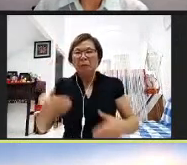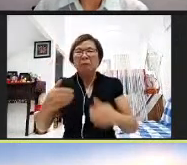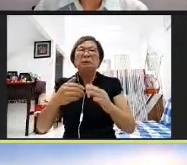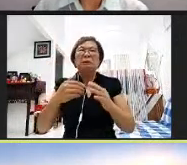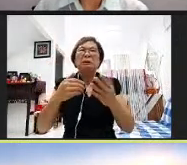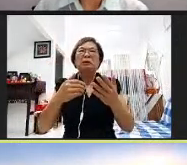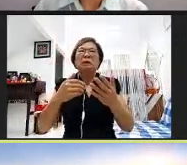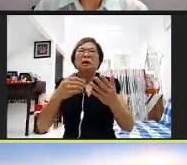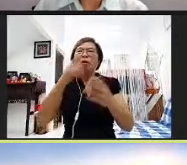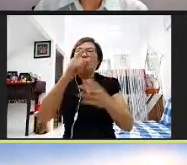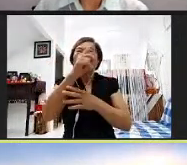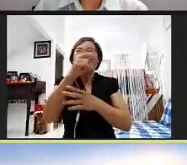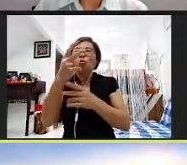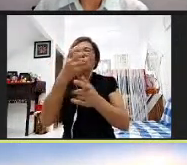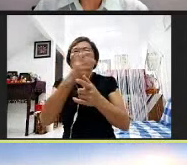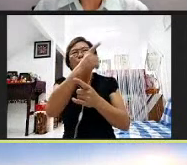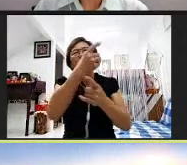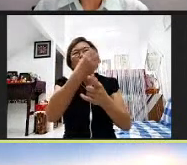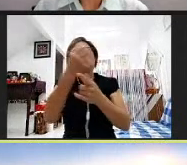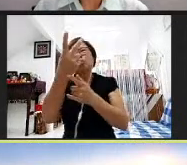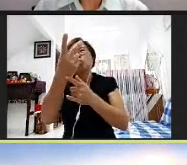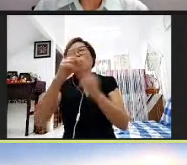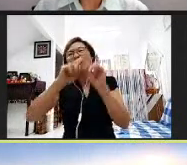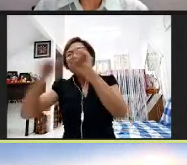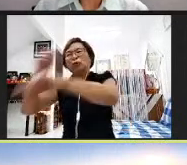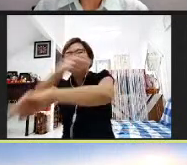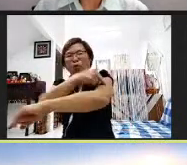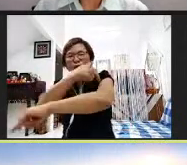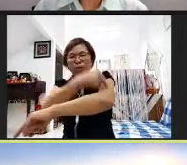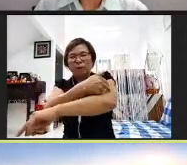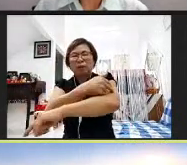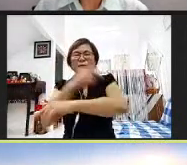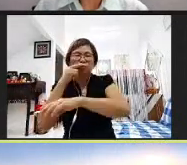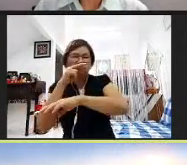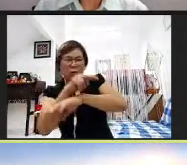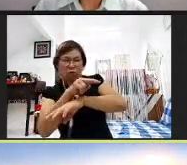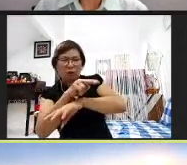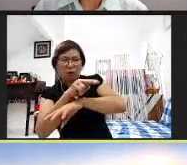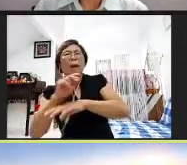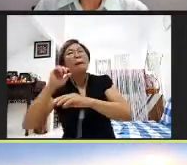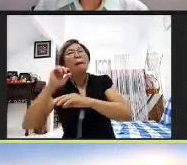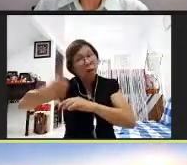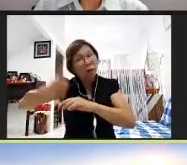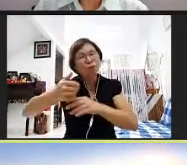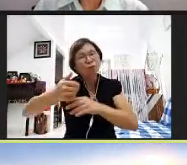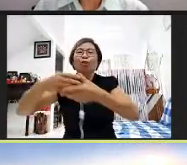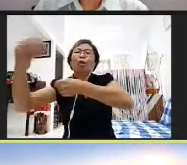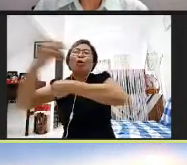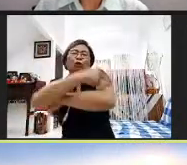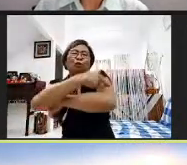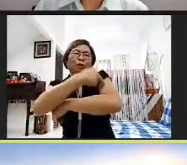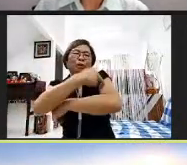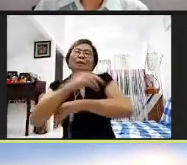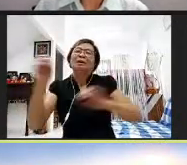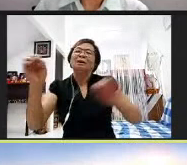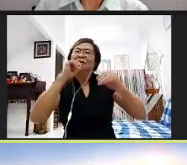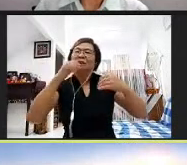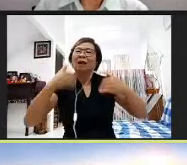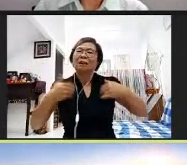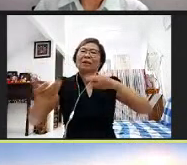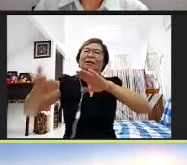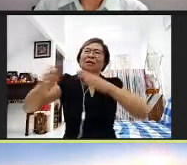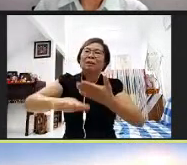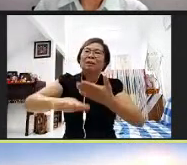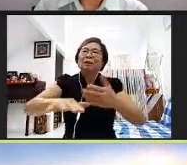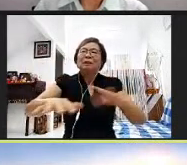hospital just for observations, but the next day they are being discharged. So far nobody died of